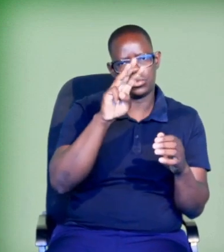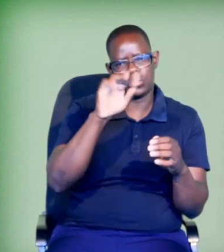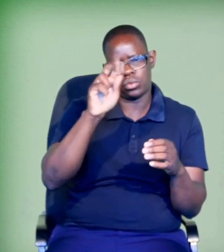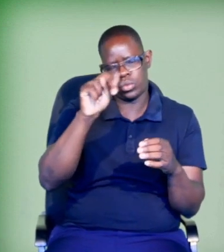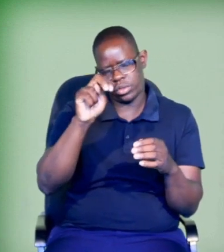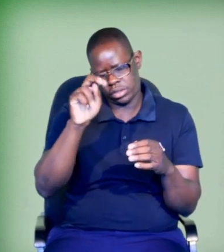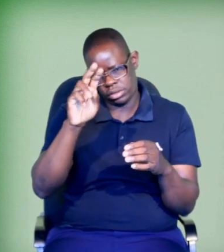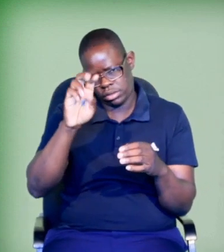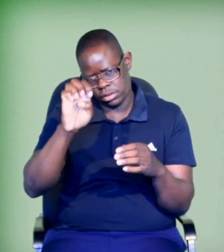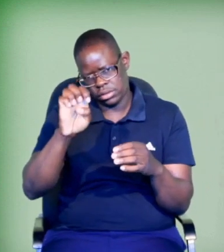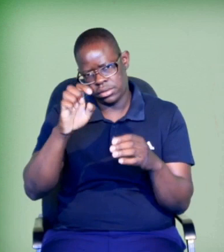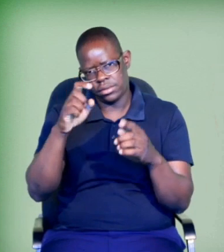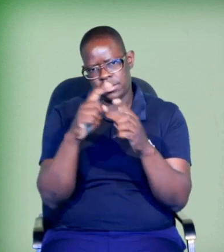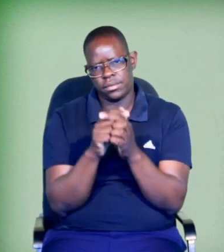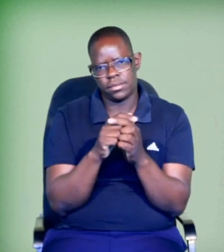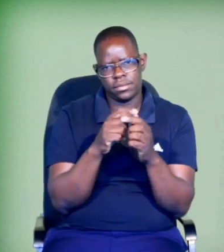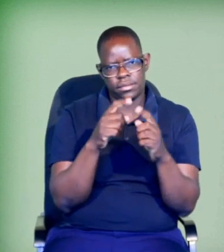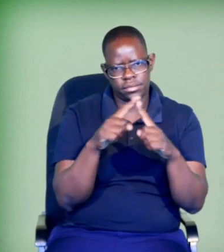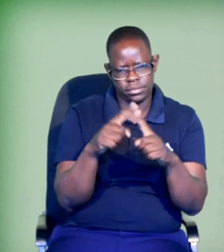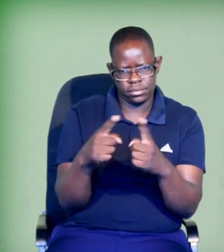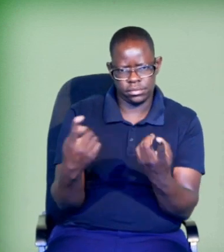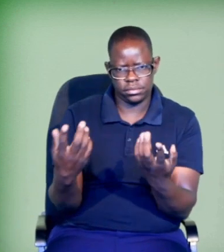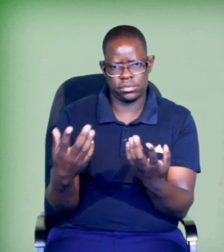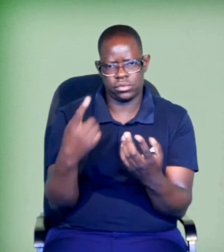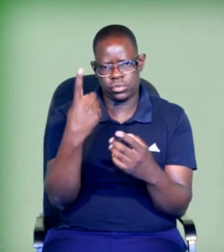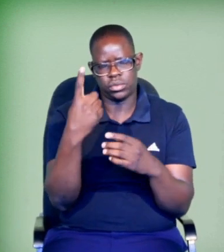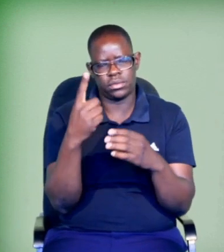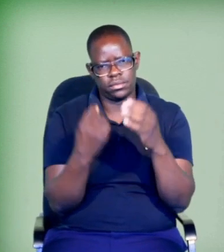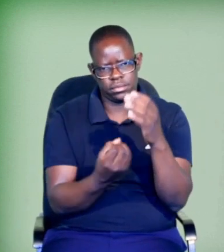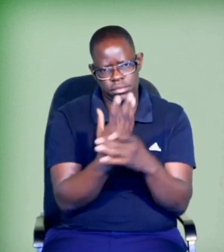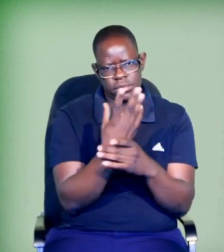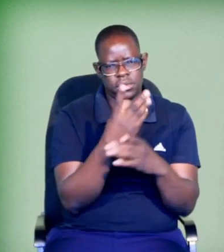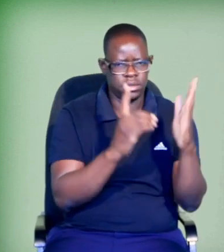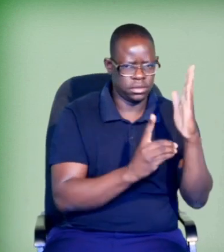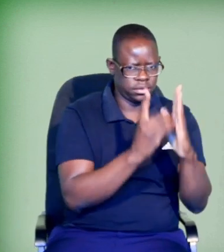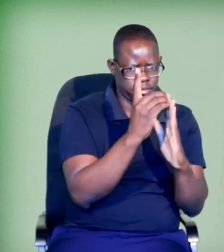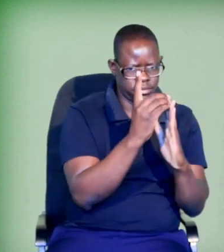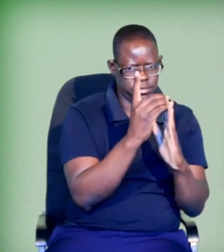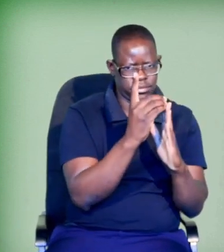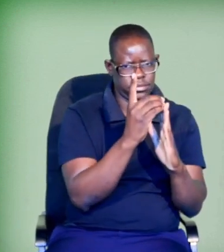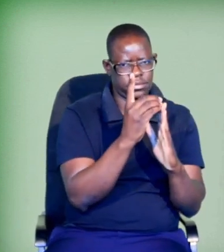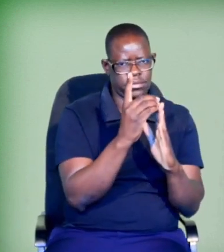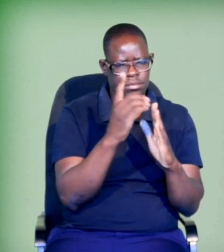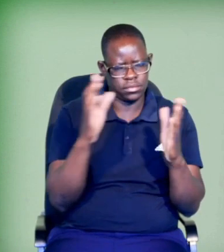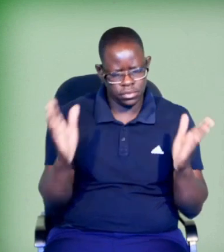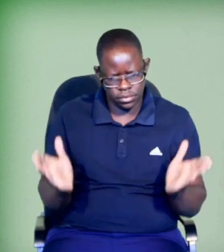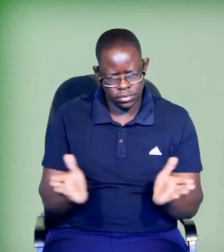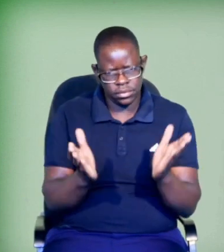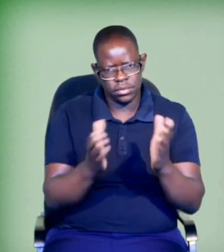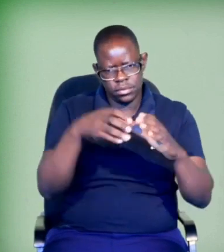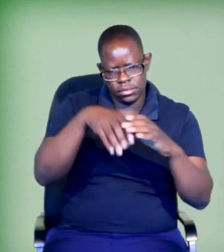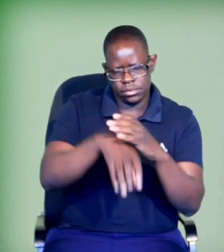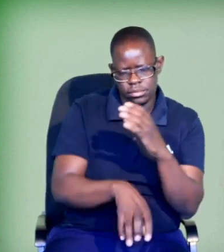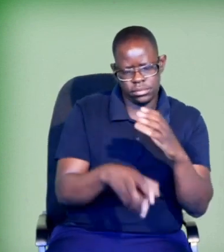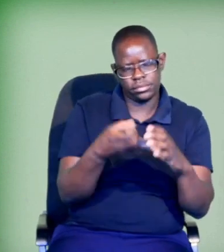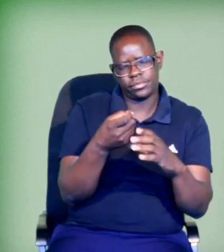lands, therefore has a comparative advantage with regards to wine production. Developing countries generally focus on the extraction and mining of